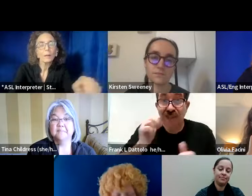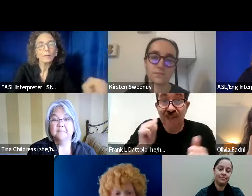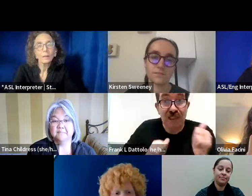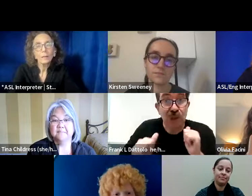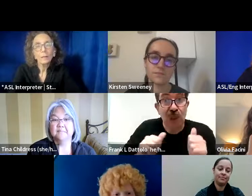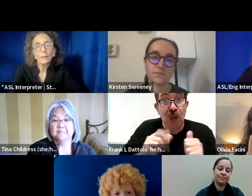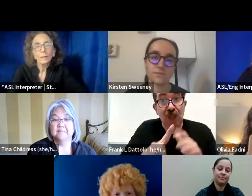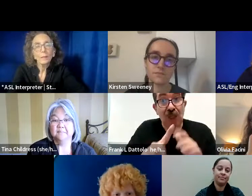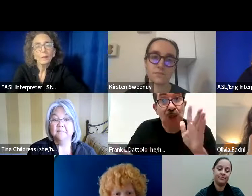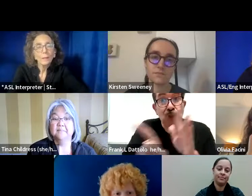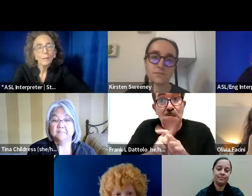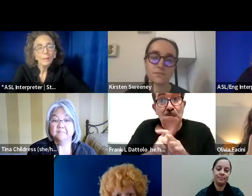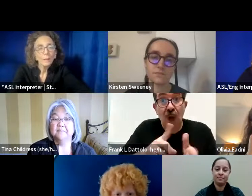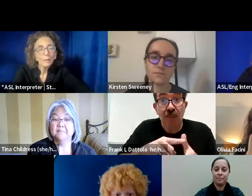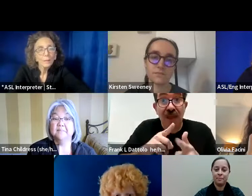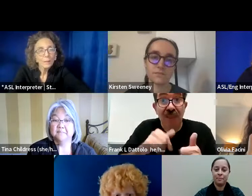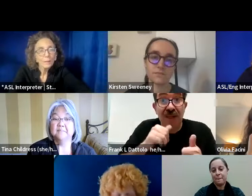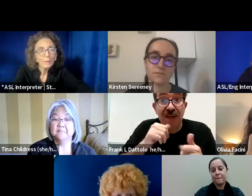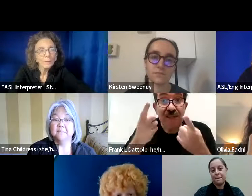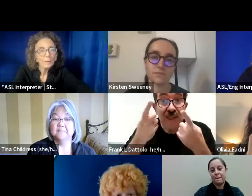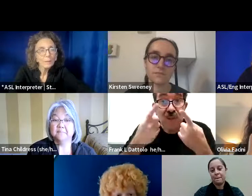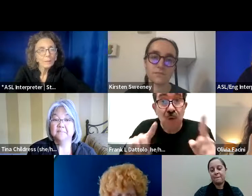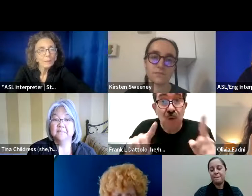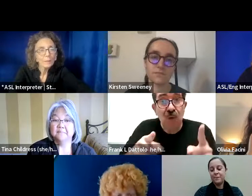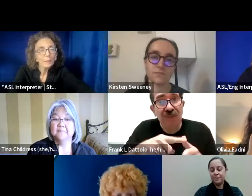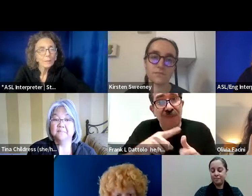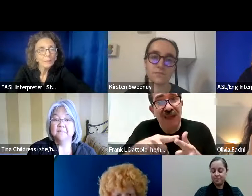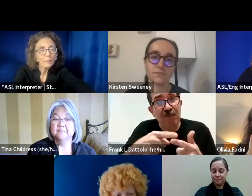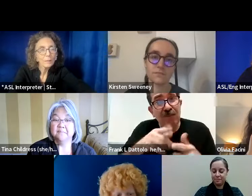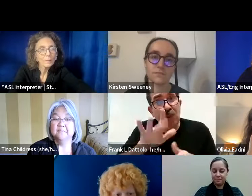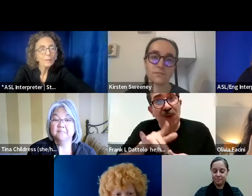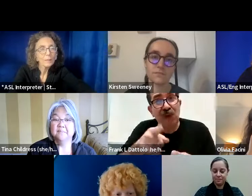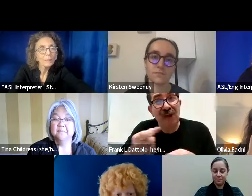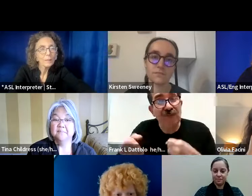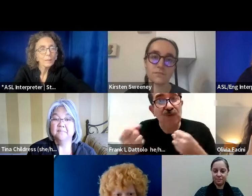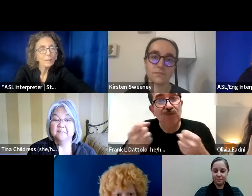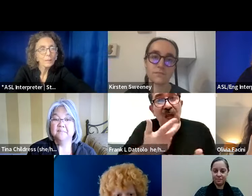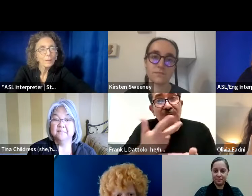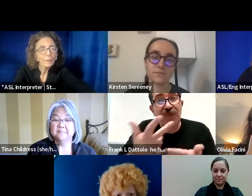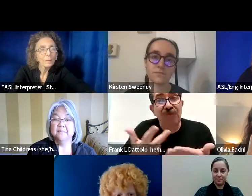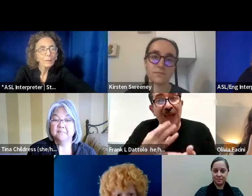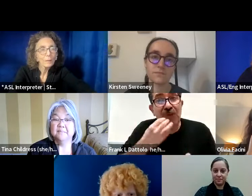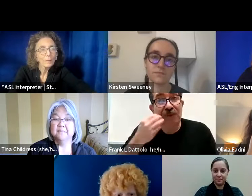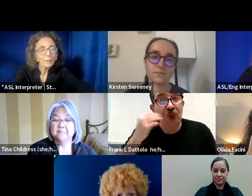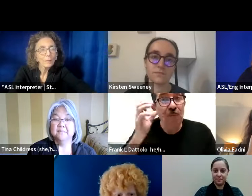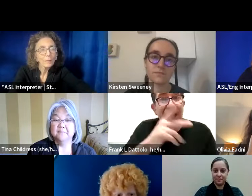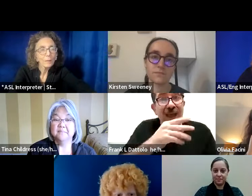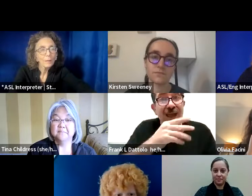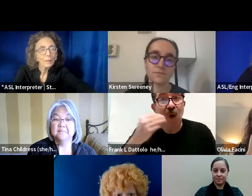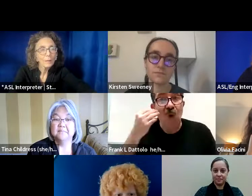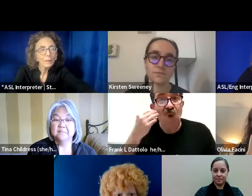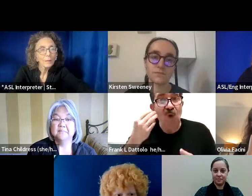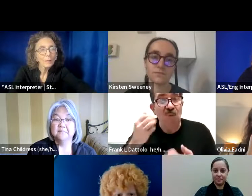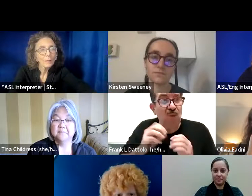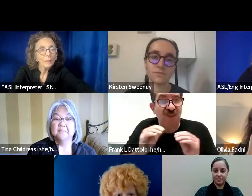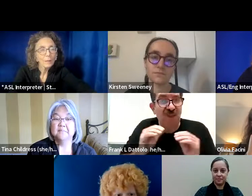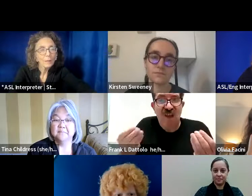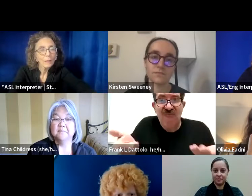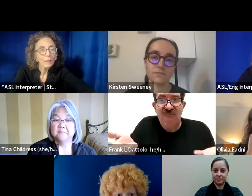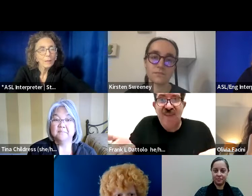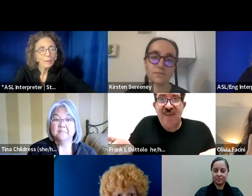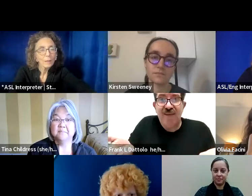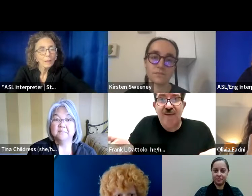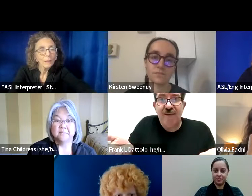right. And that if you're seeing a show and there's a 3-hour commitment there and you want it to be successful, and like you said, if you have